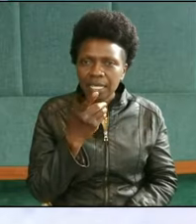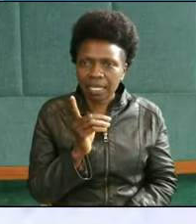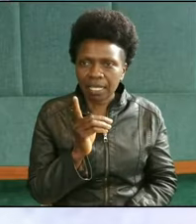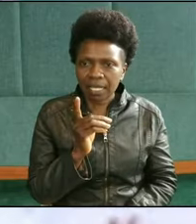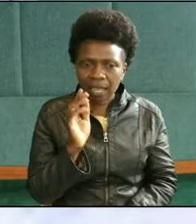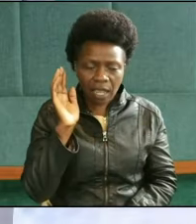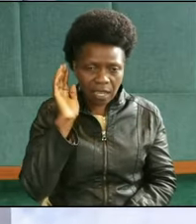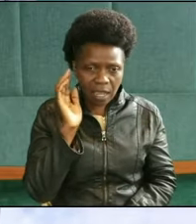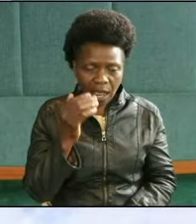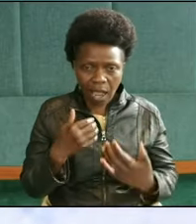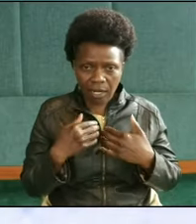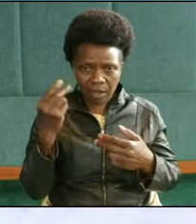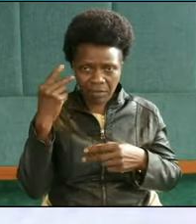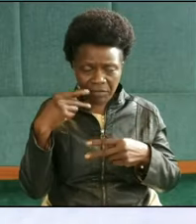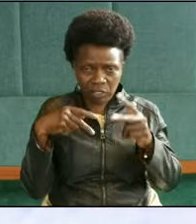had a vision,